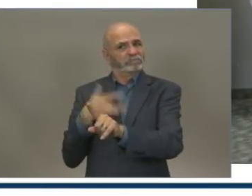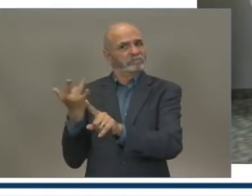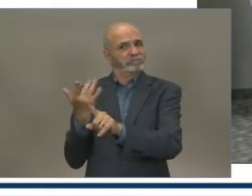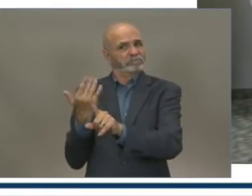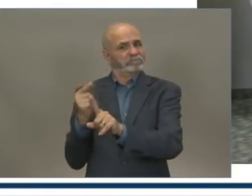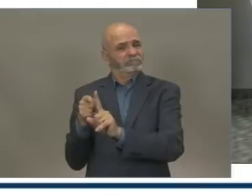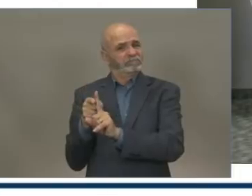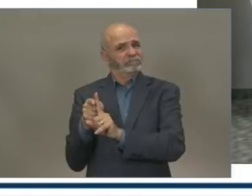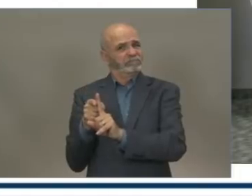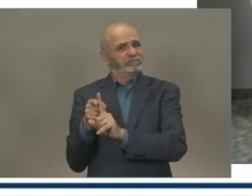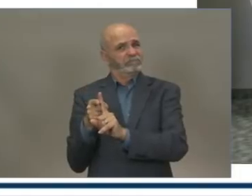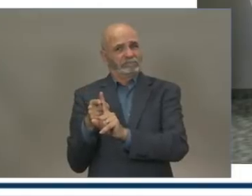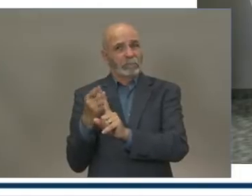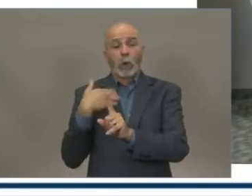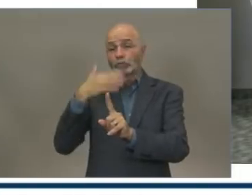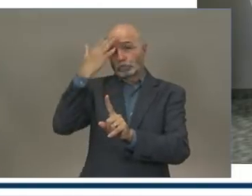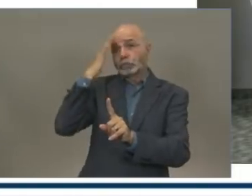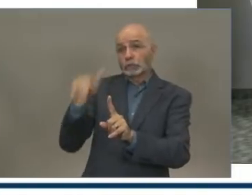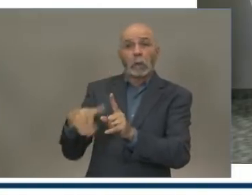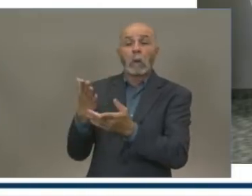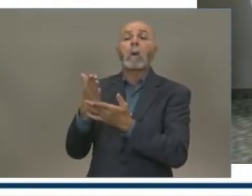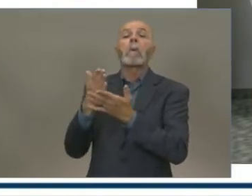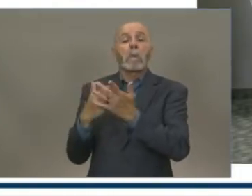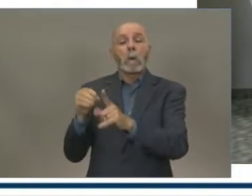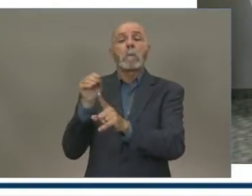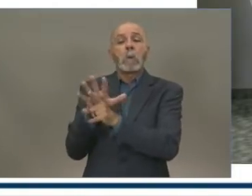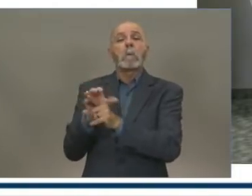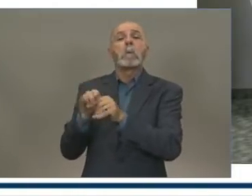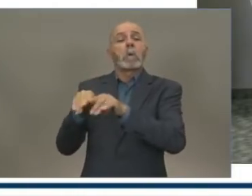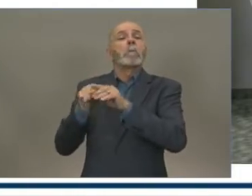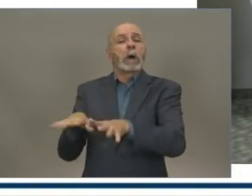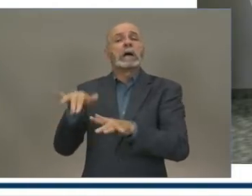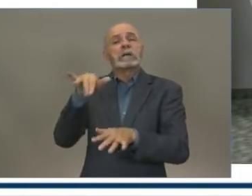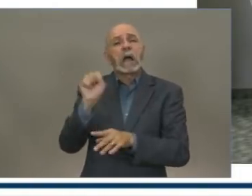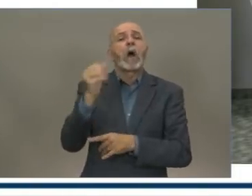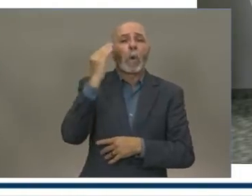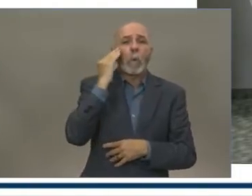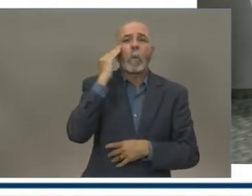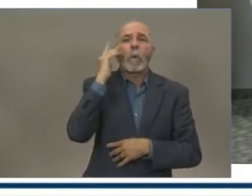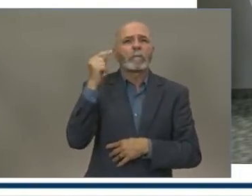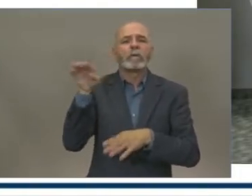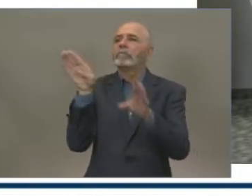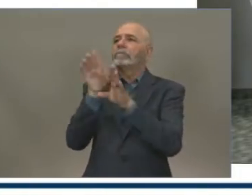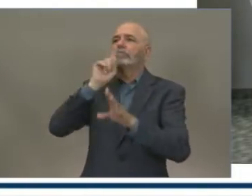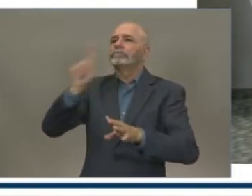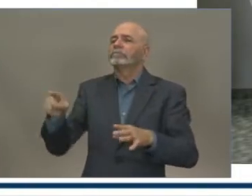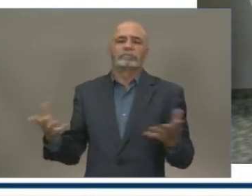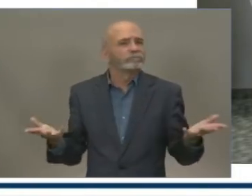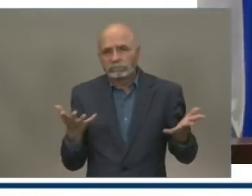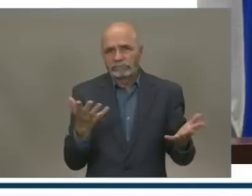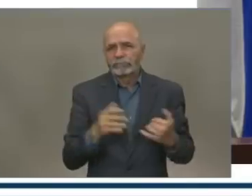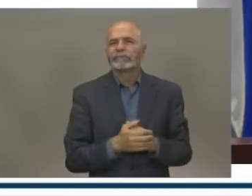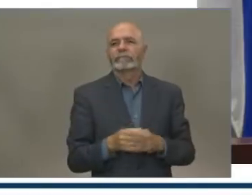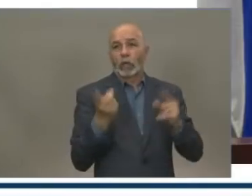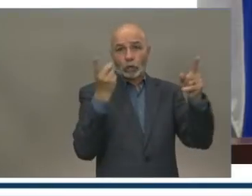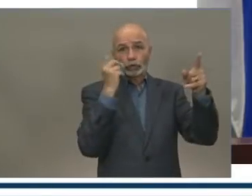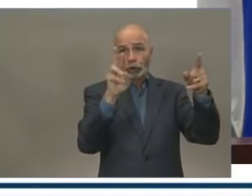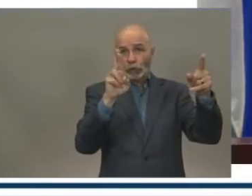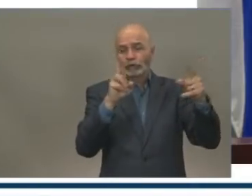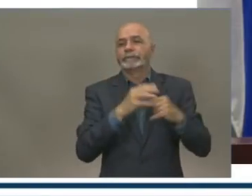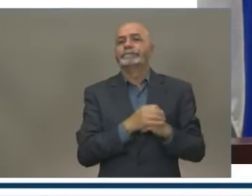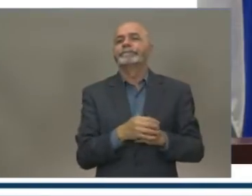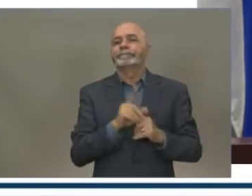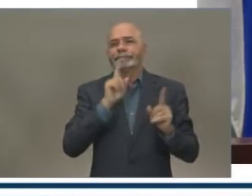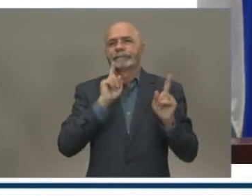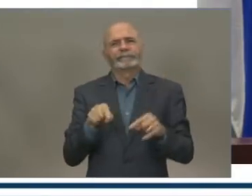closures? I know that there had been a number of exposures at each of them, but why did they close when they closed? So in all the schools were similar. We'd had